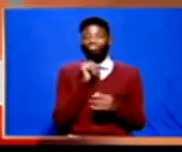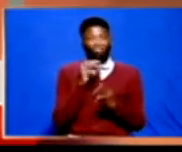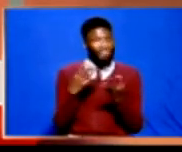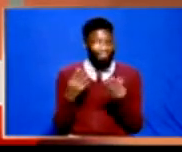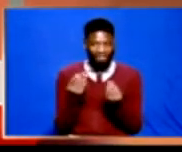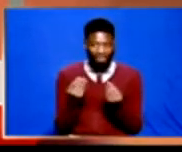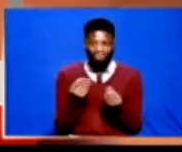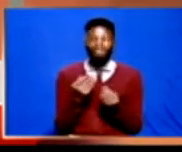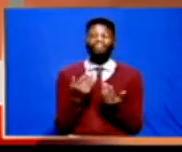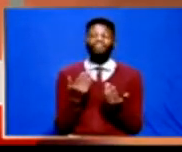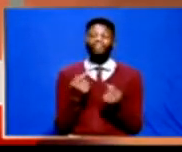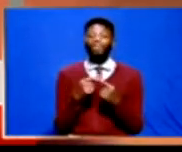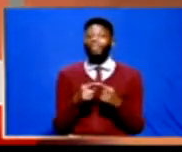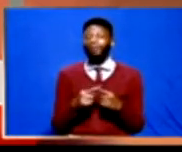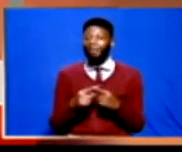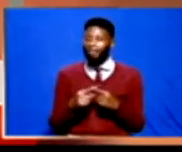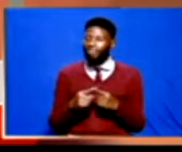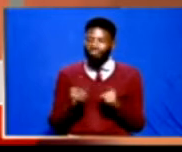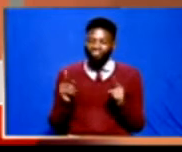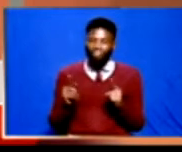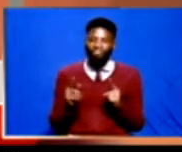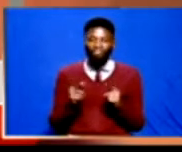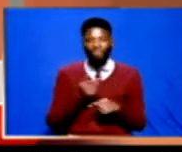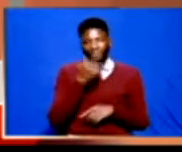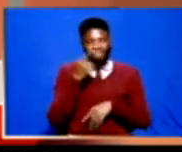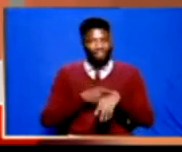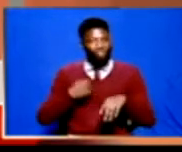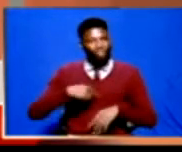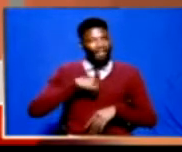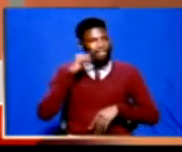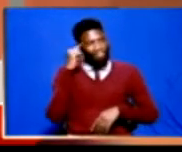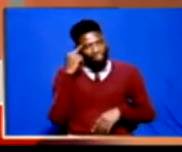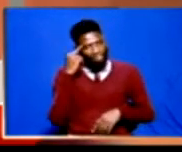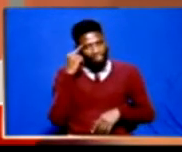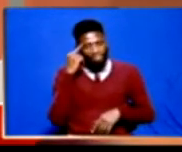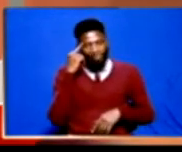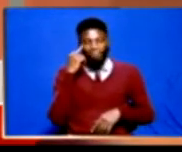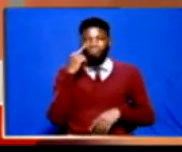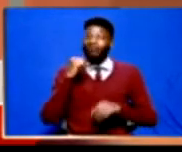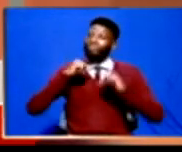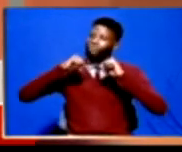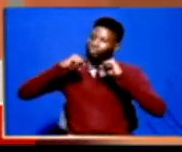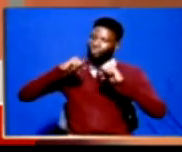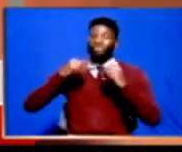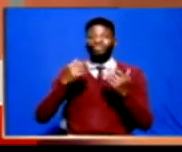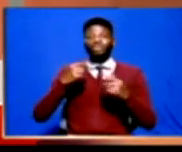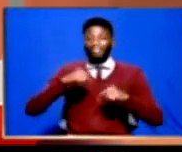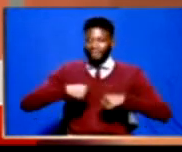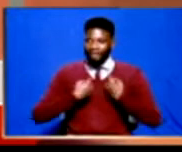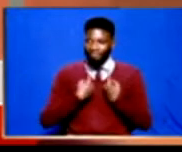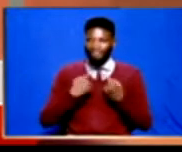people say, but it's better when we are thinking that broadly and that large. And for me, I still believe